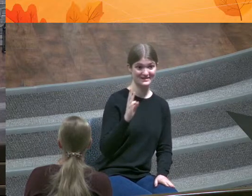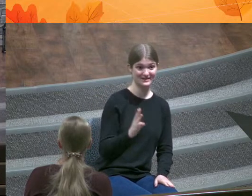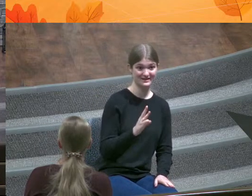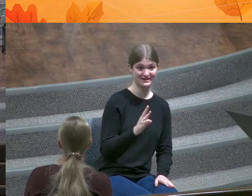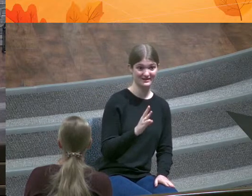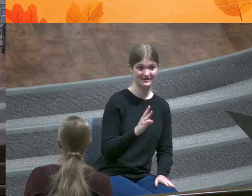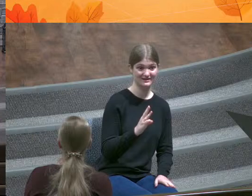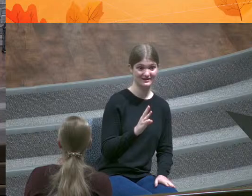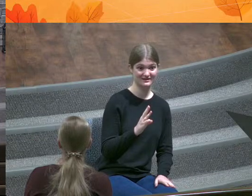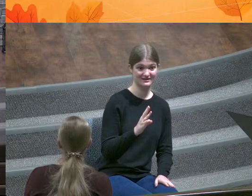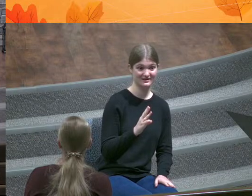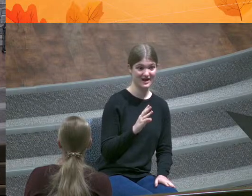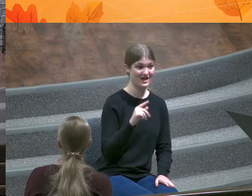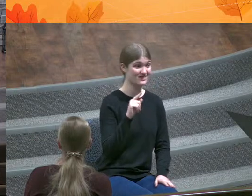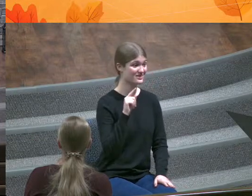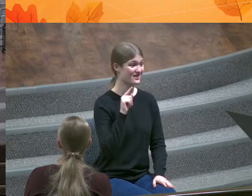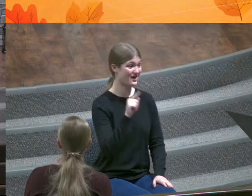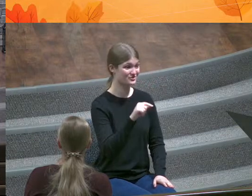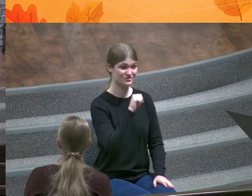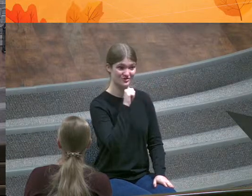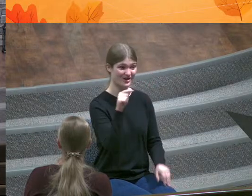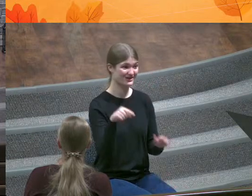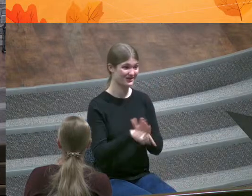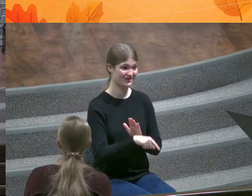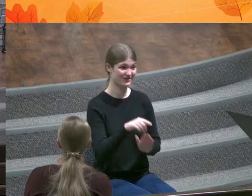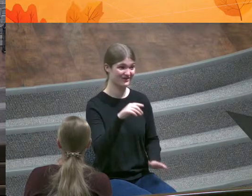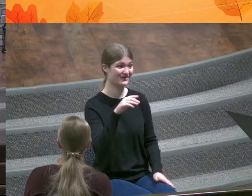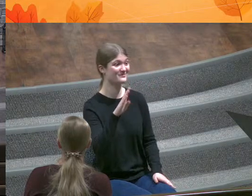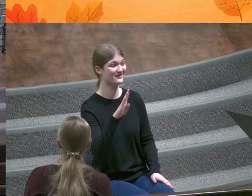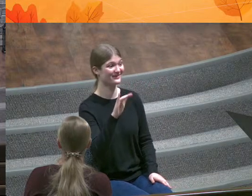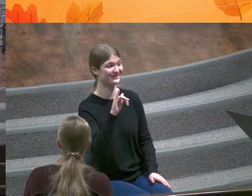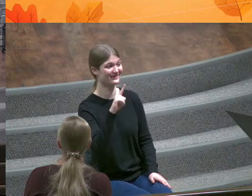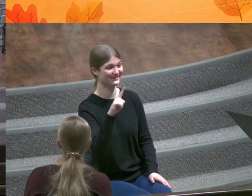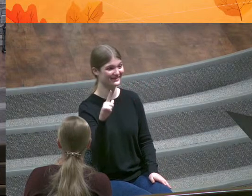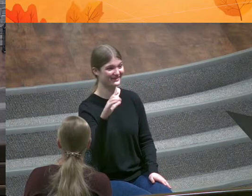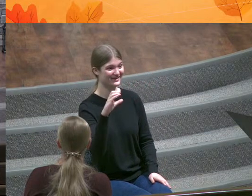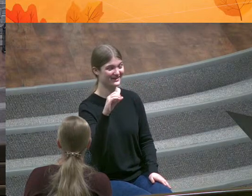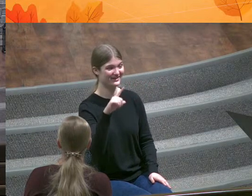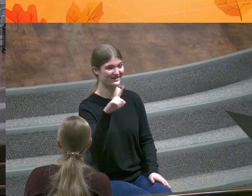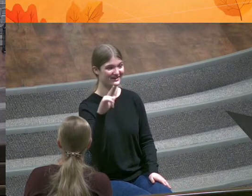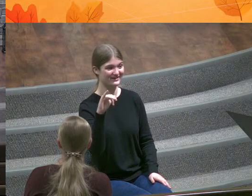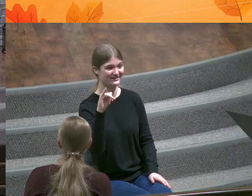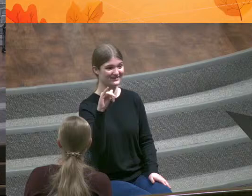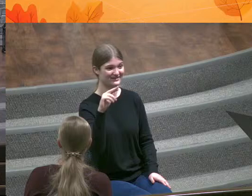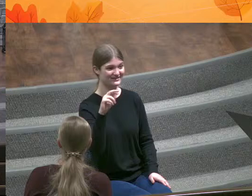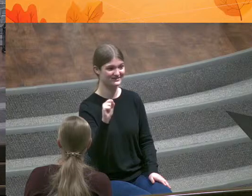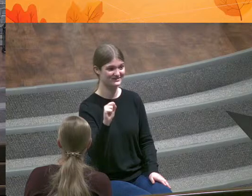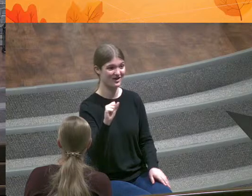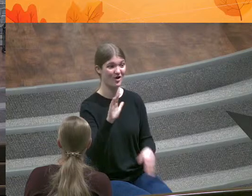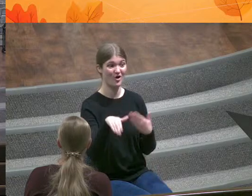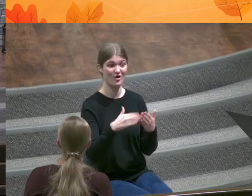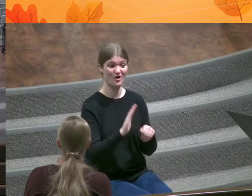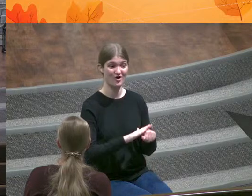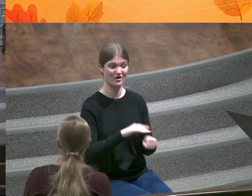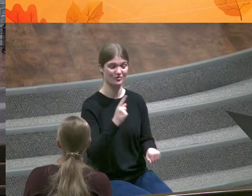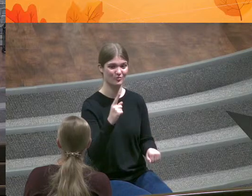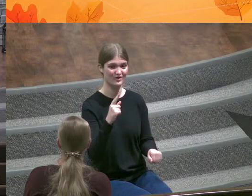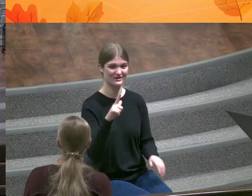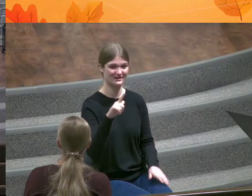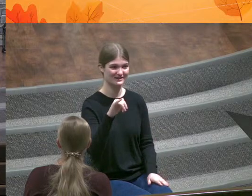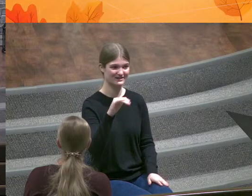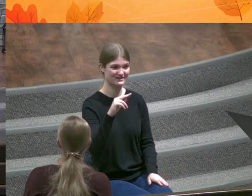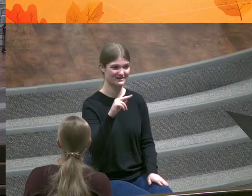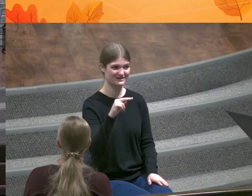"Wednesday, thou shalt not kill Bill Collins." All on one line. And they had all